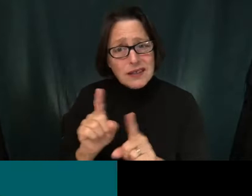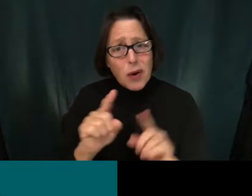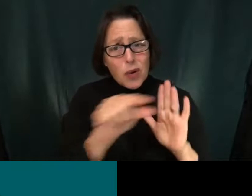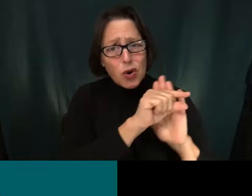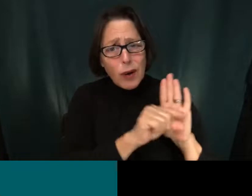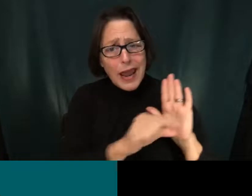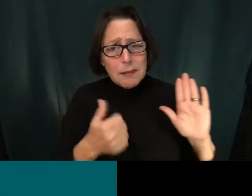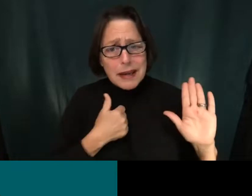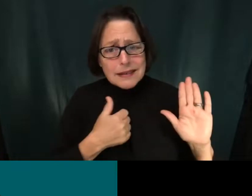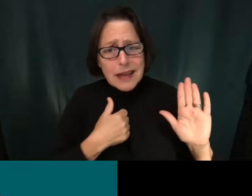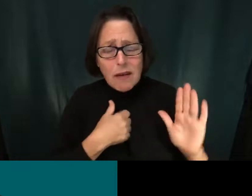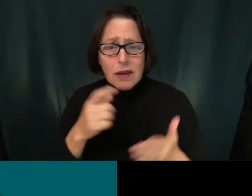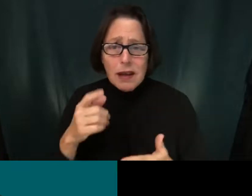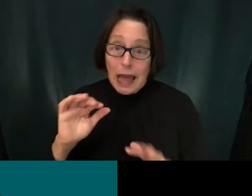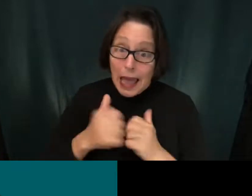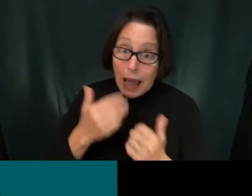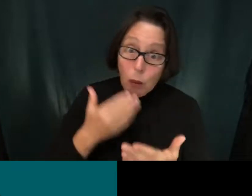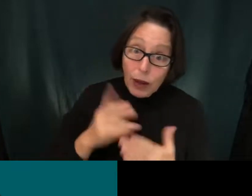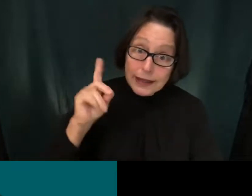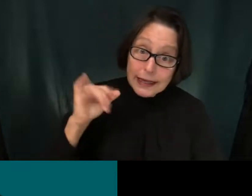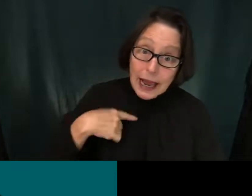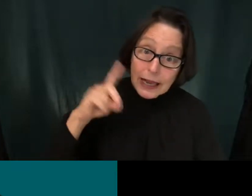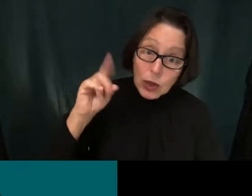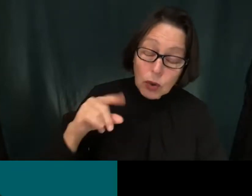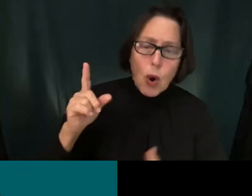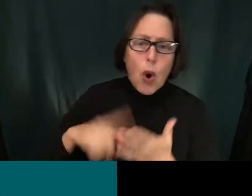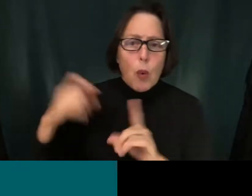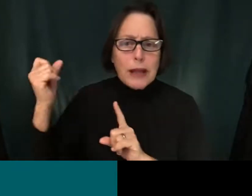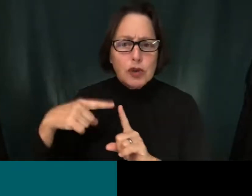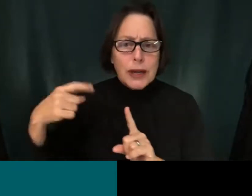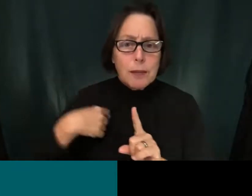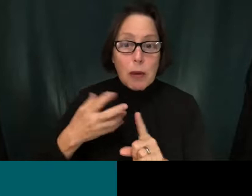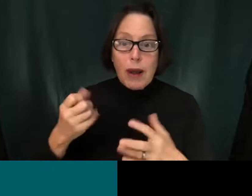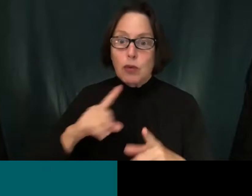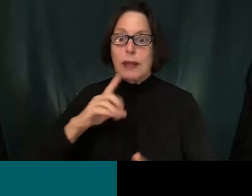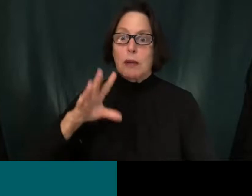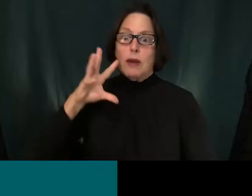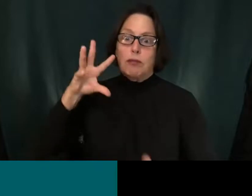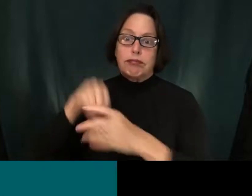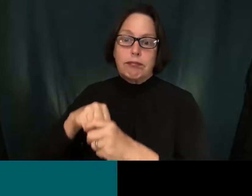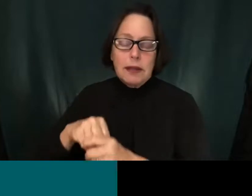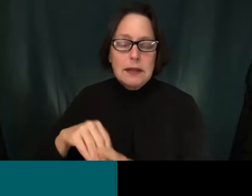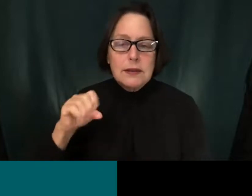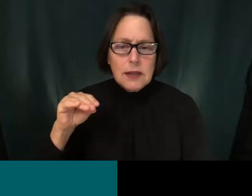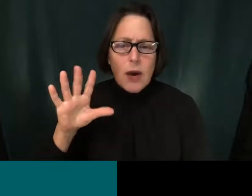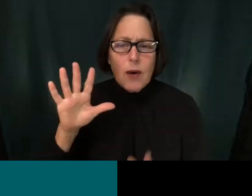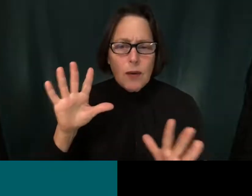reflection at the end, how well did I do? What were the triggers when I really felt myself wanting to jump in? Yeah.